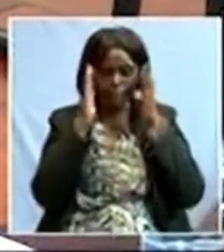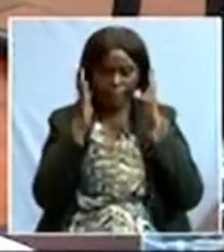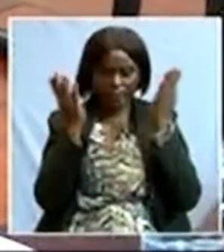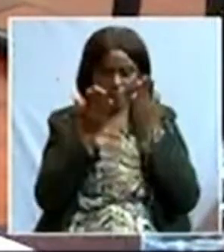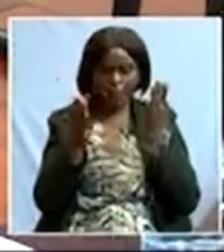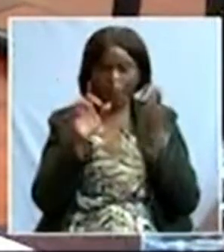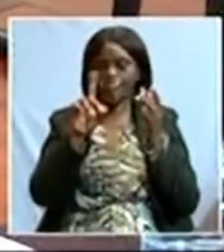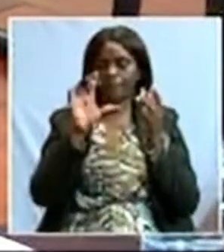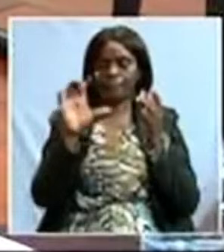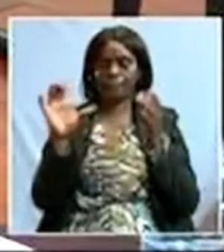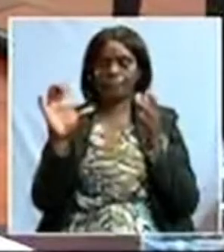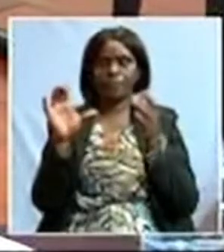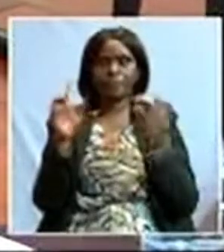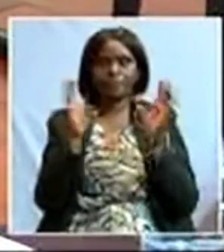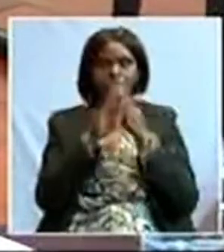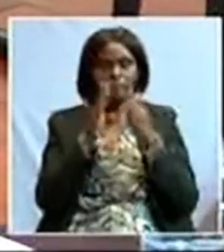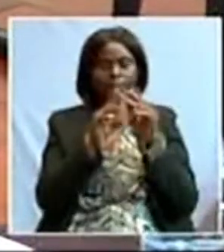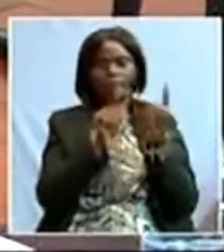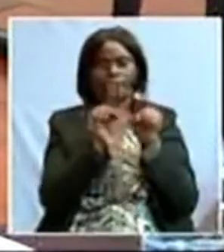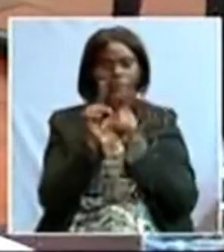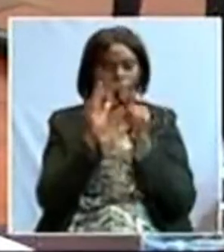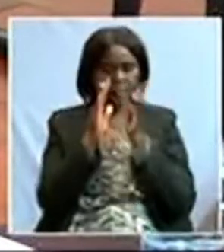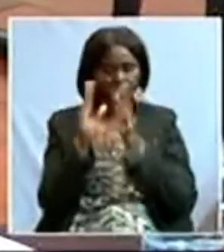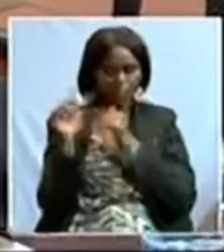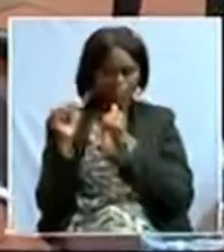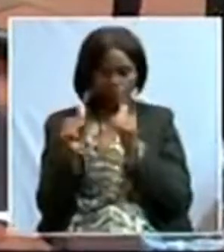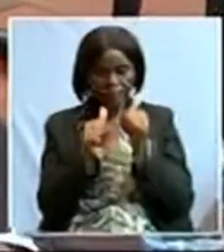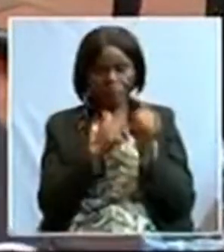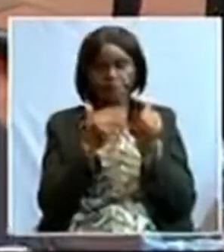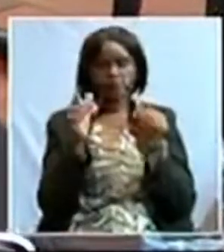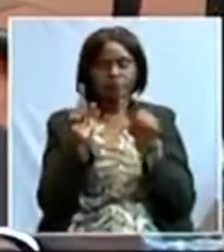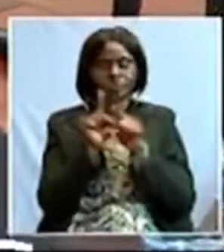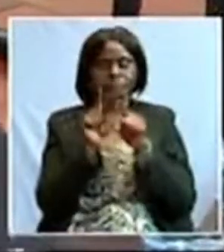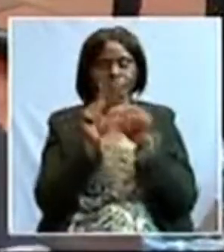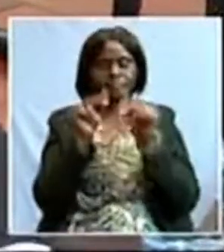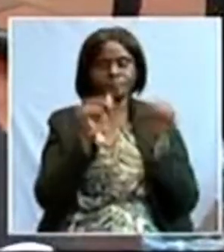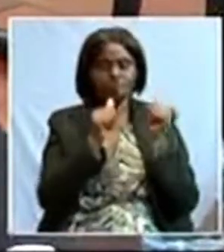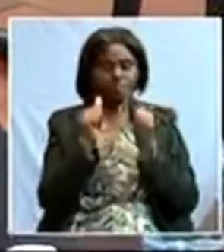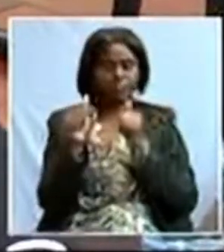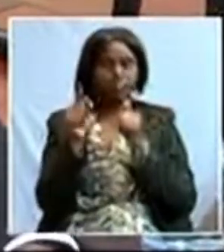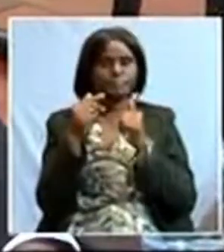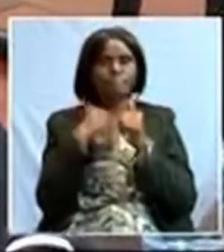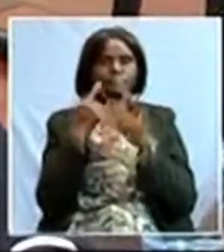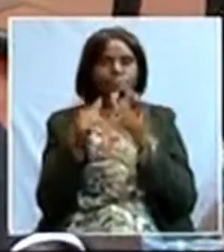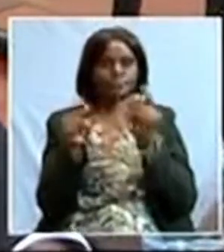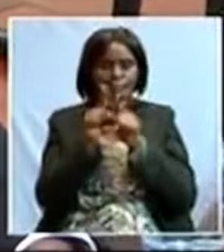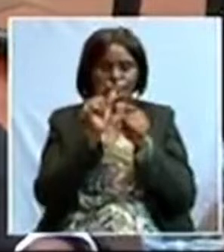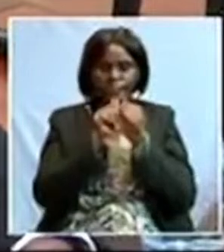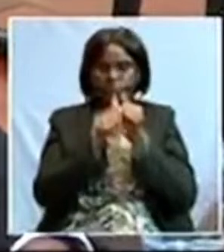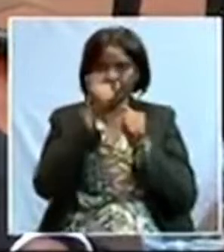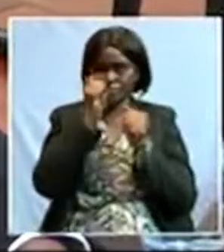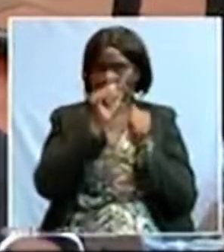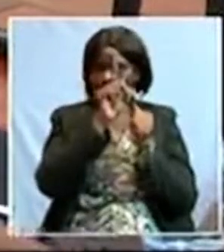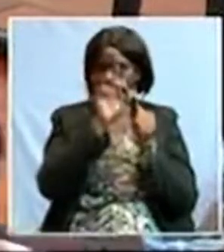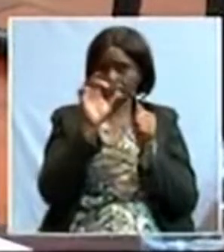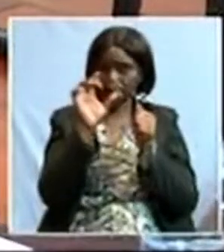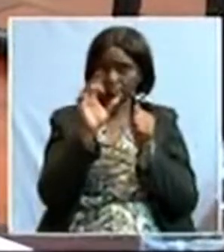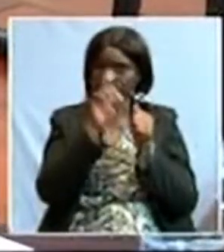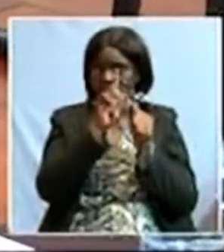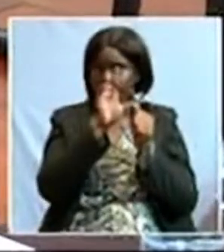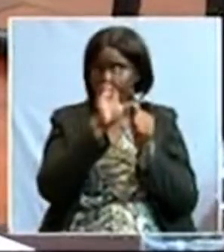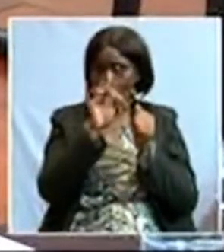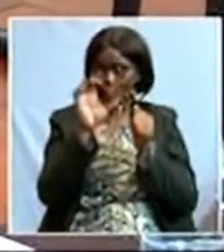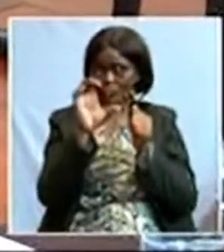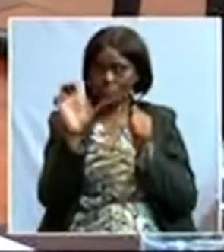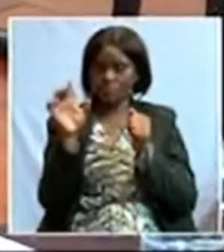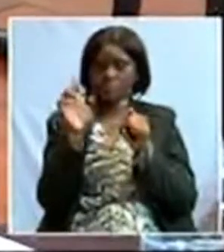to DDC's meetings as planned. Action taken. No action was taken as DDCC meetings are